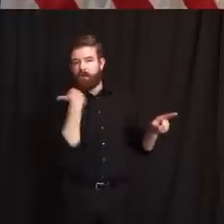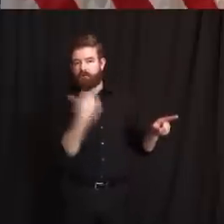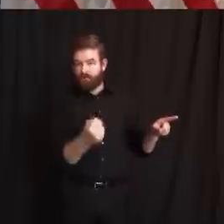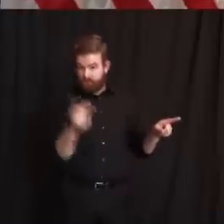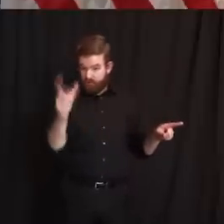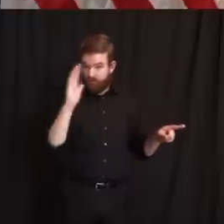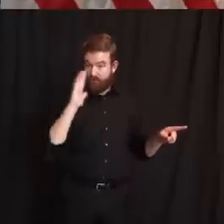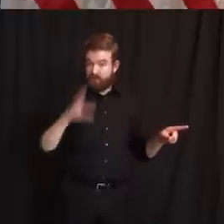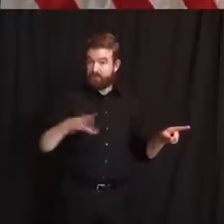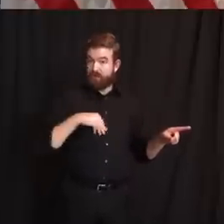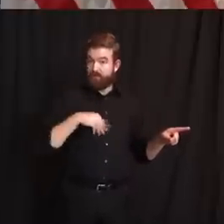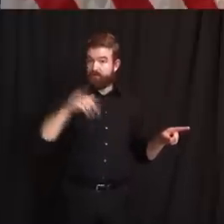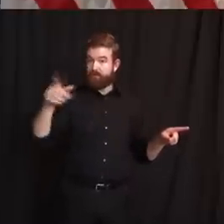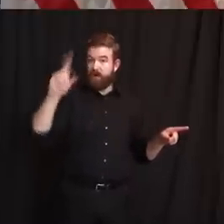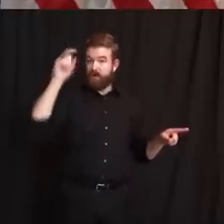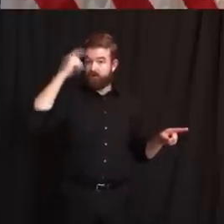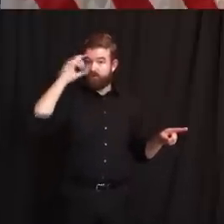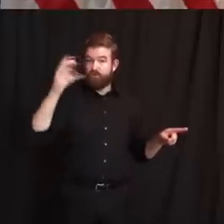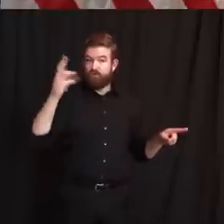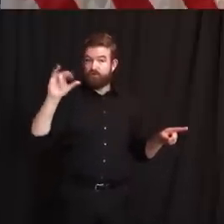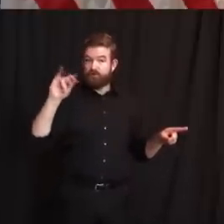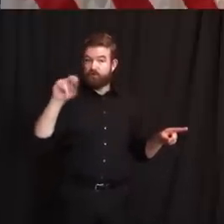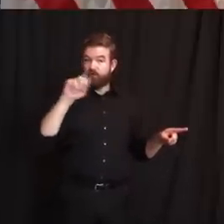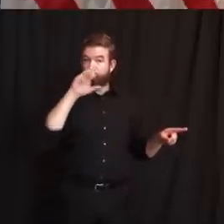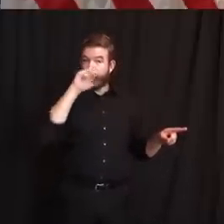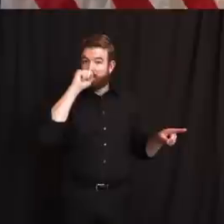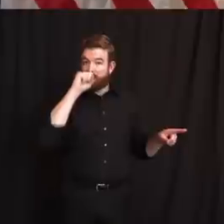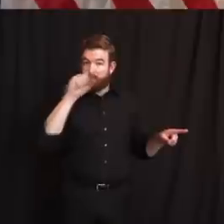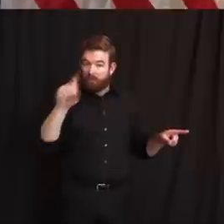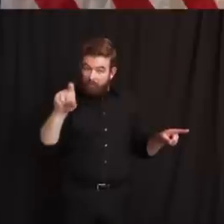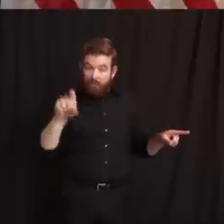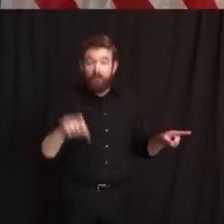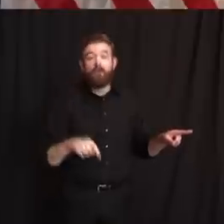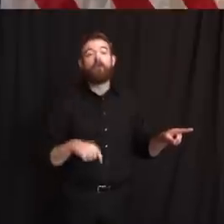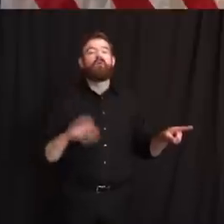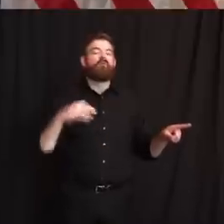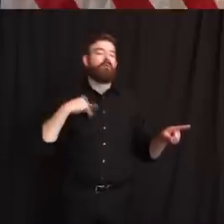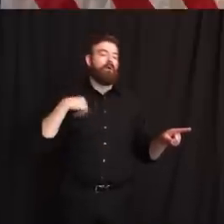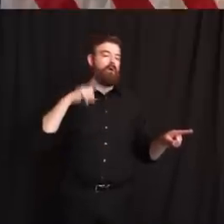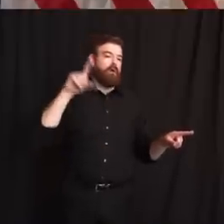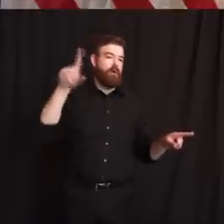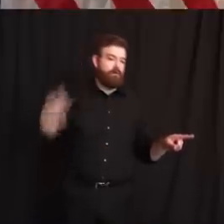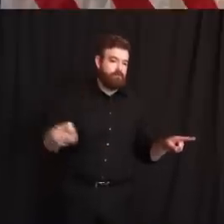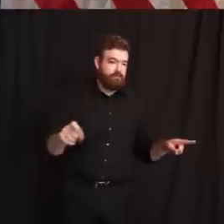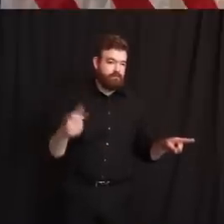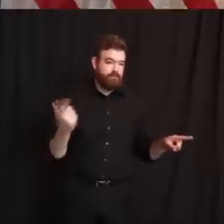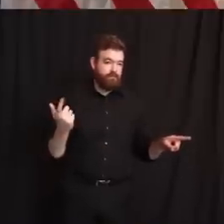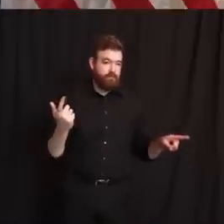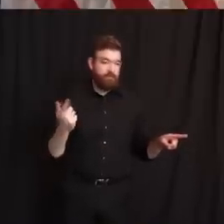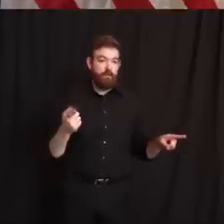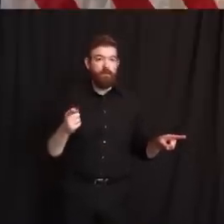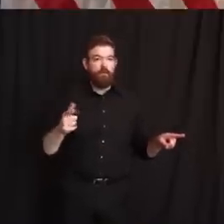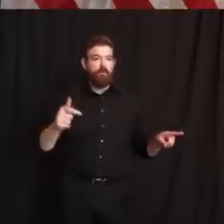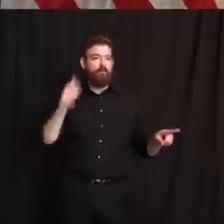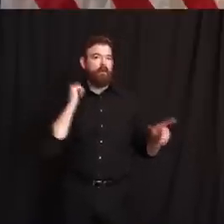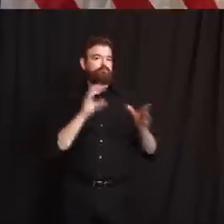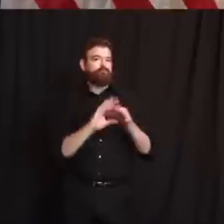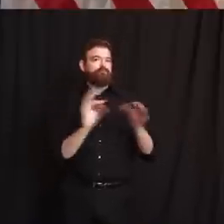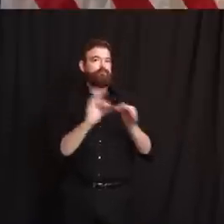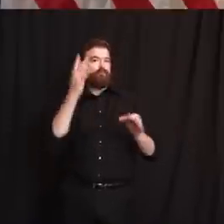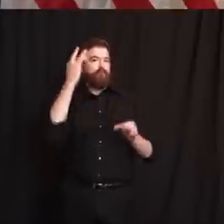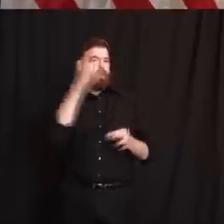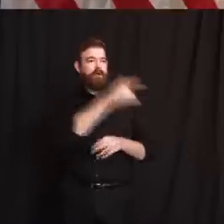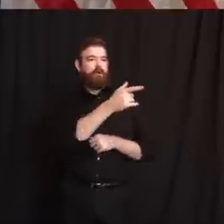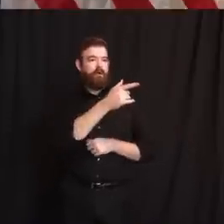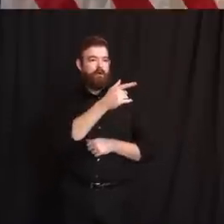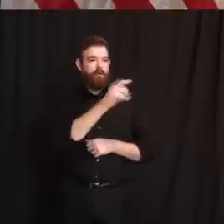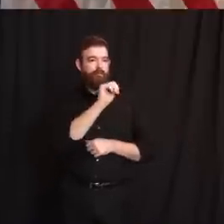And I also want to ask, if you won't say exactly why Mr. Newarth was fired, can you at least say that